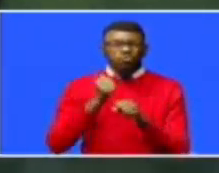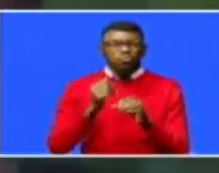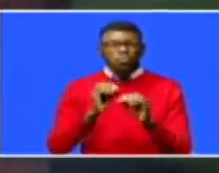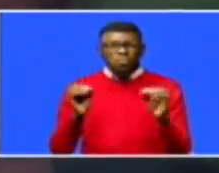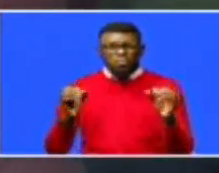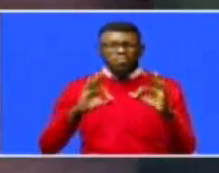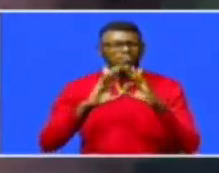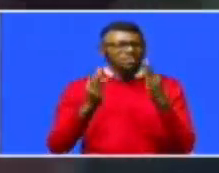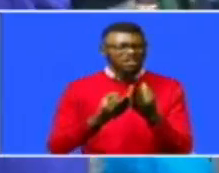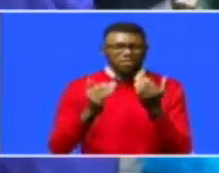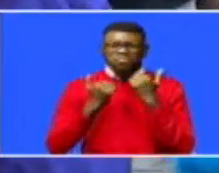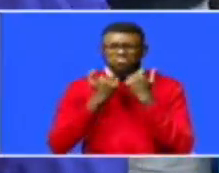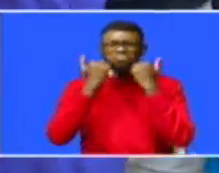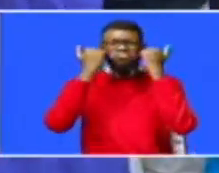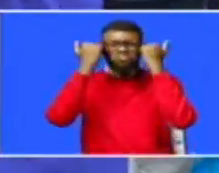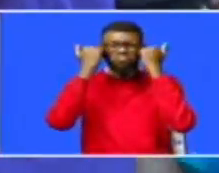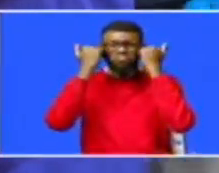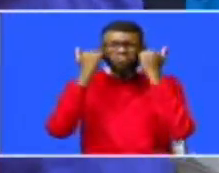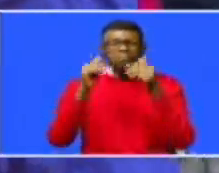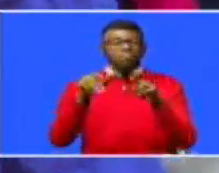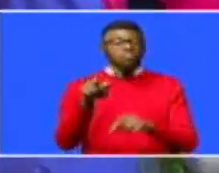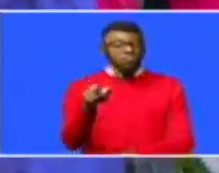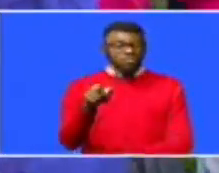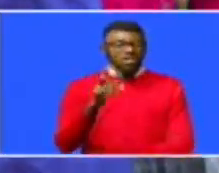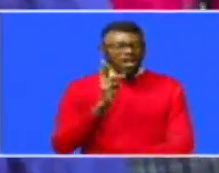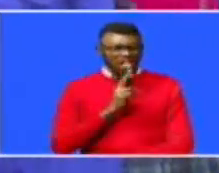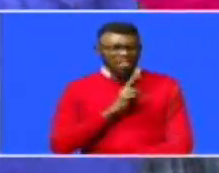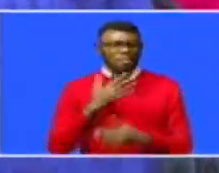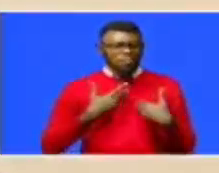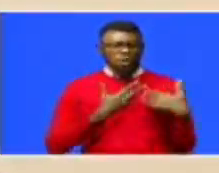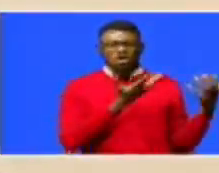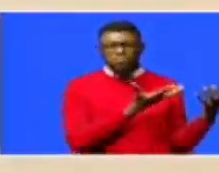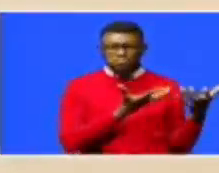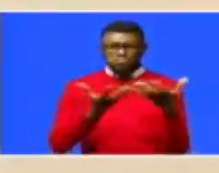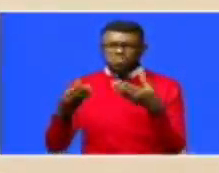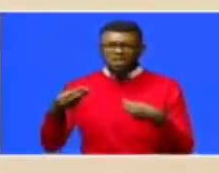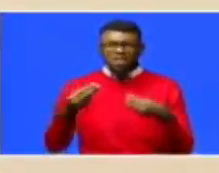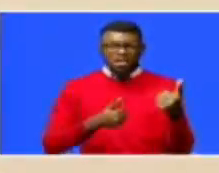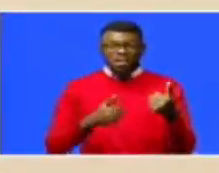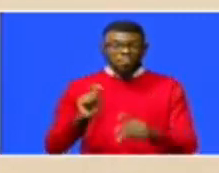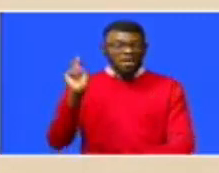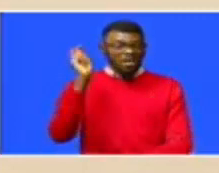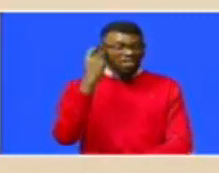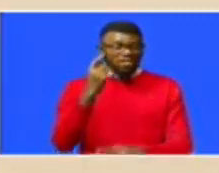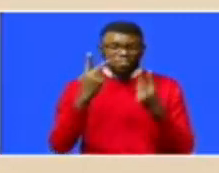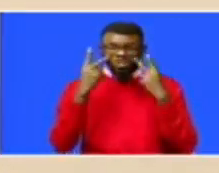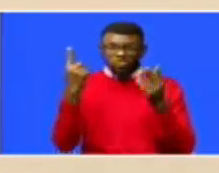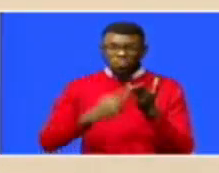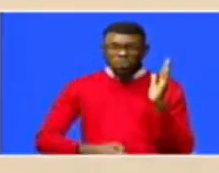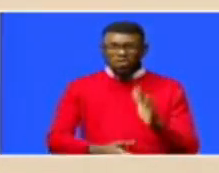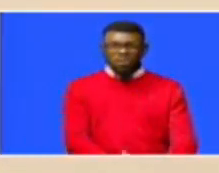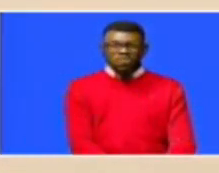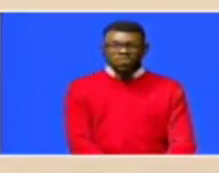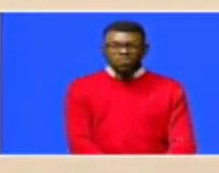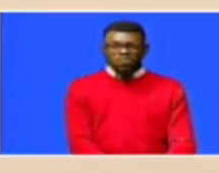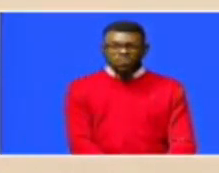family disruption, or dysfunction, the risk of being trafficked goes up. What we've seen in Kenya, for example, a lot